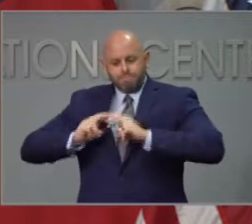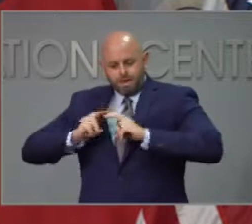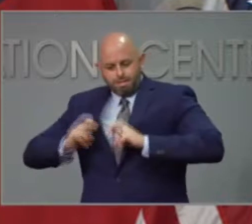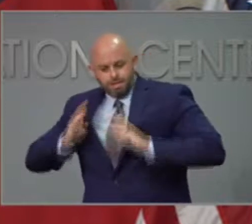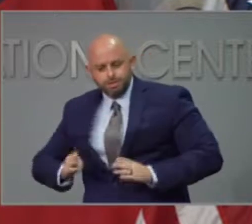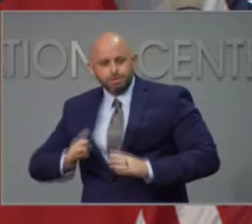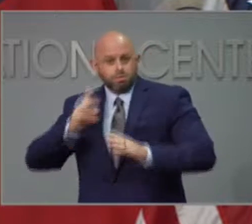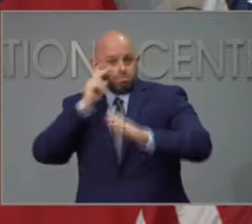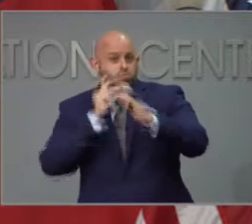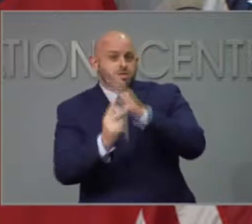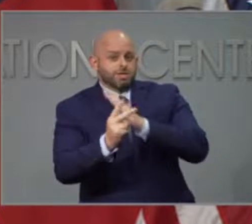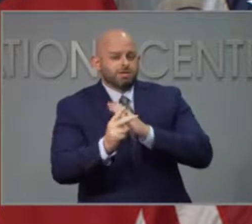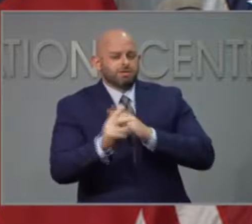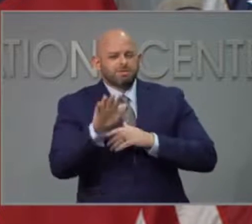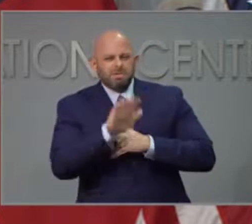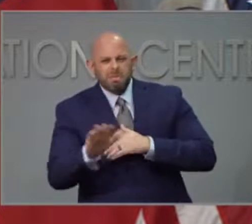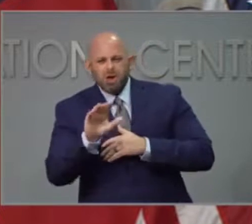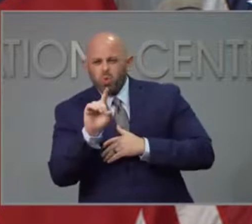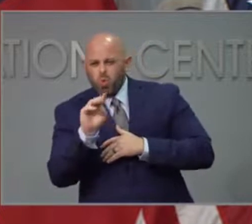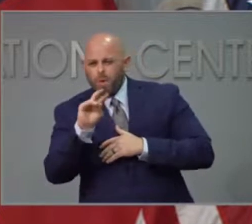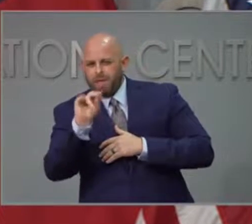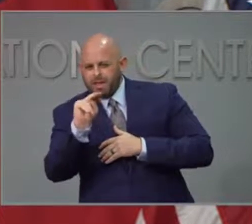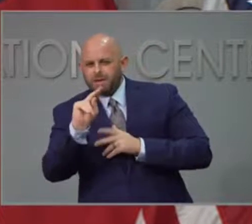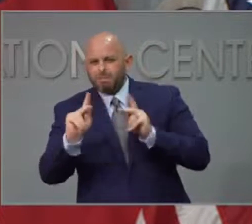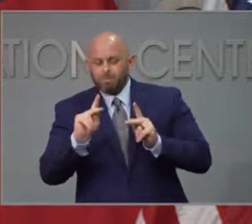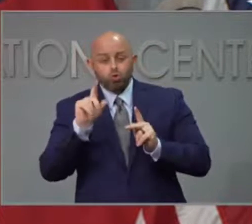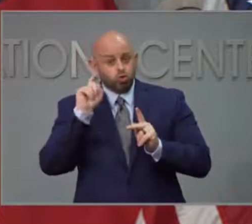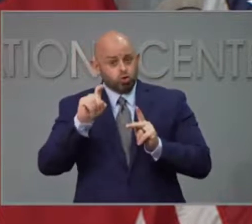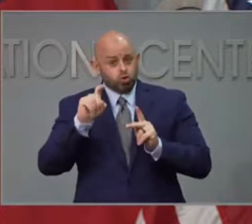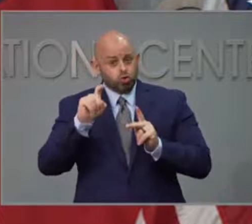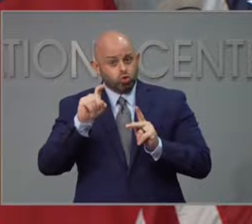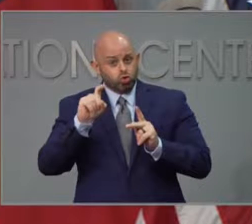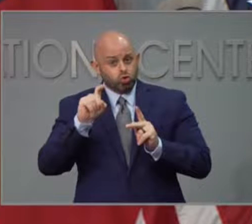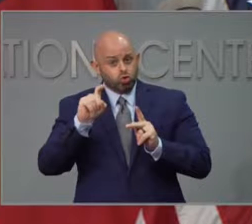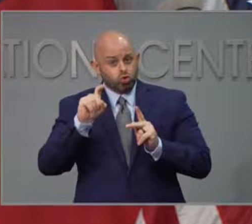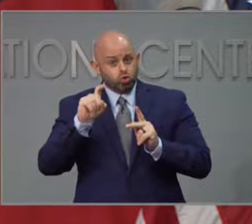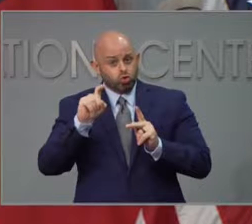it should be pretty smooth for voters, and they should not